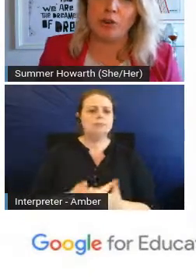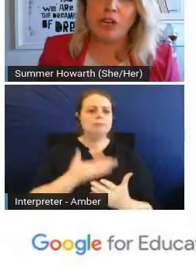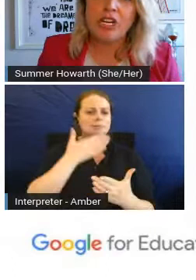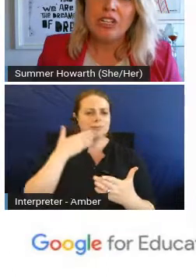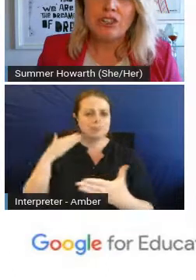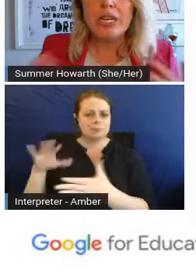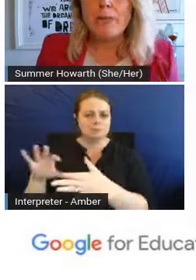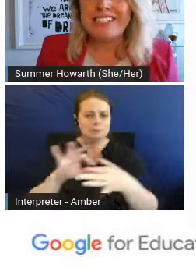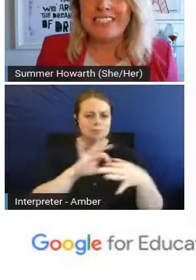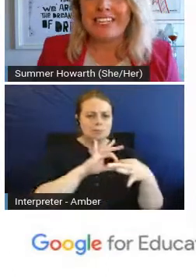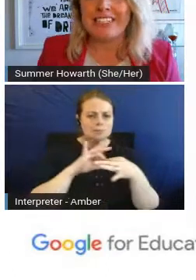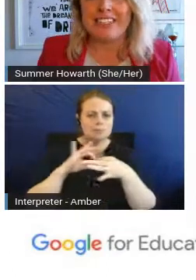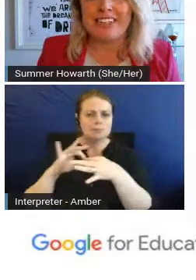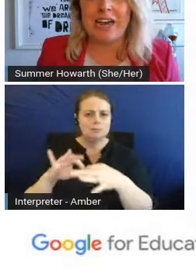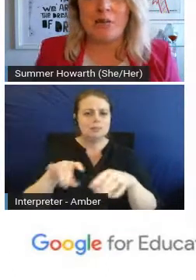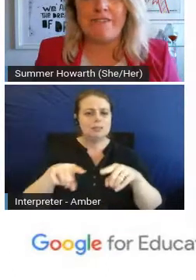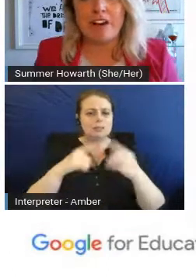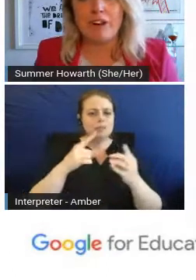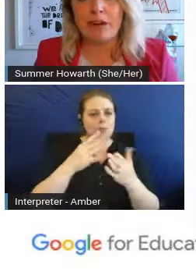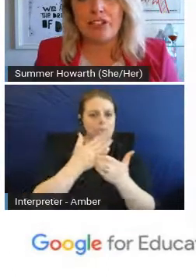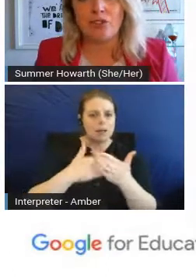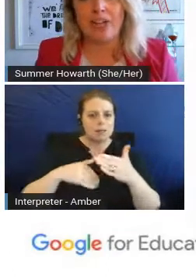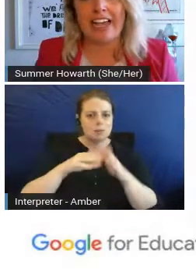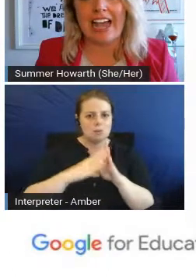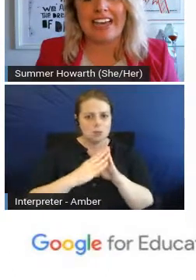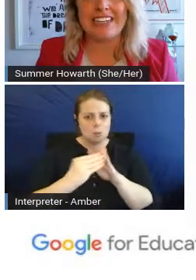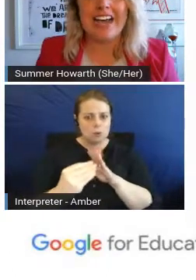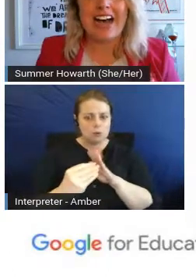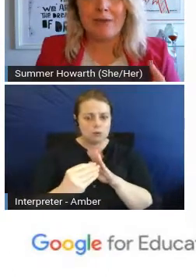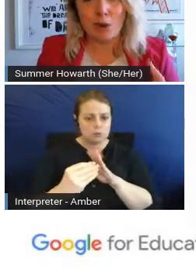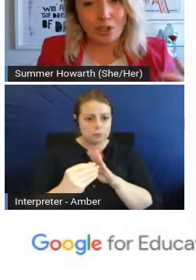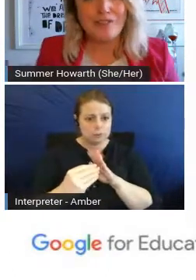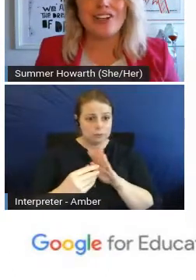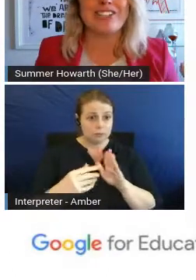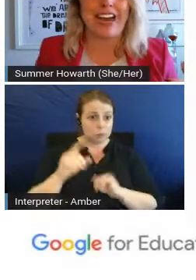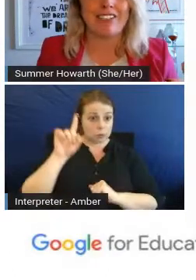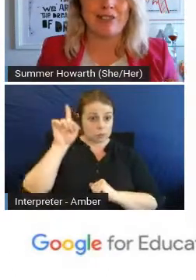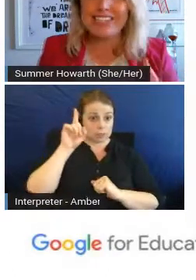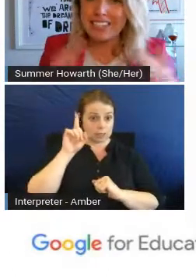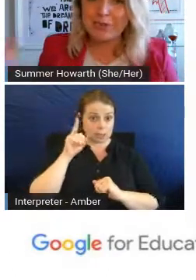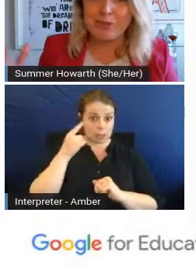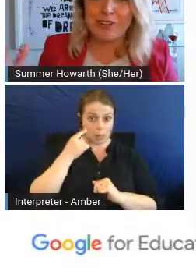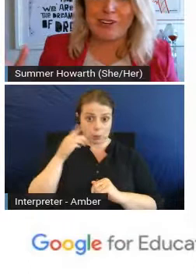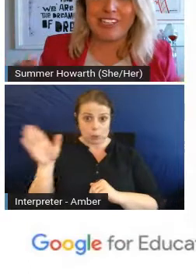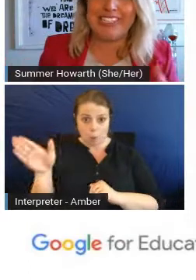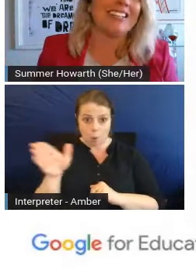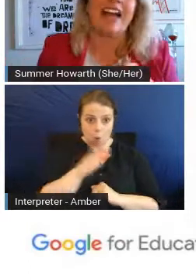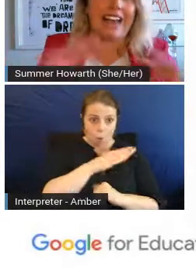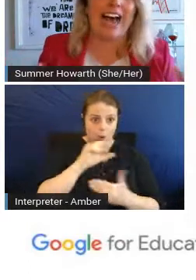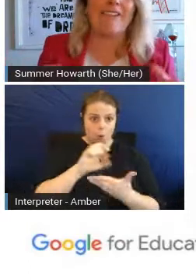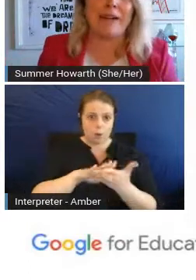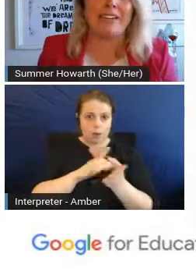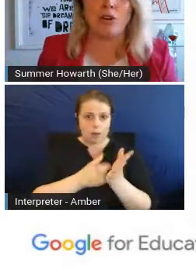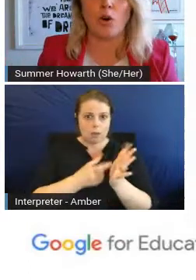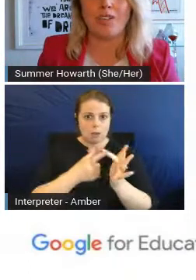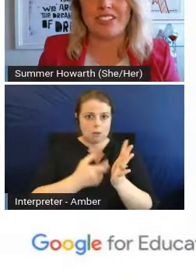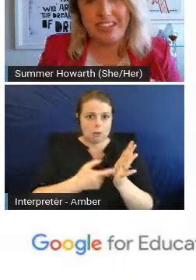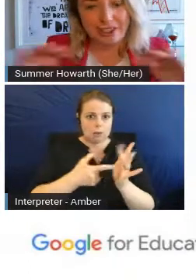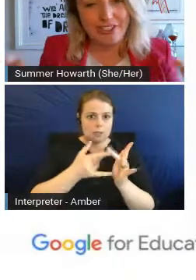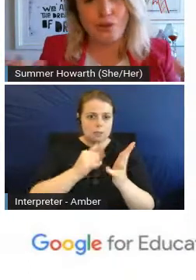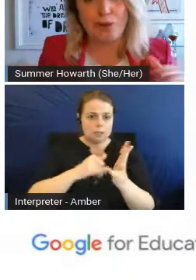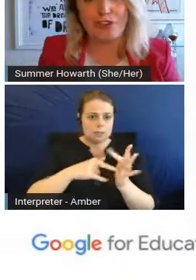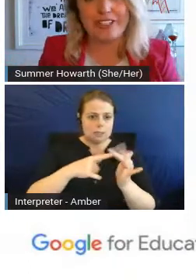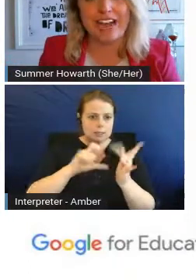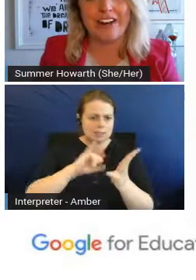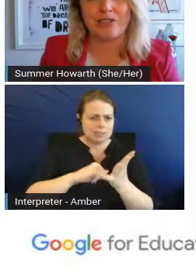this model. So in particular today, we're very much looking at all of those characteristics, which we will in and have been in all of the